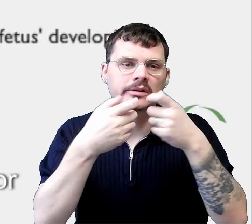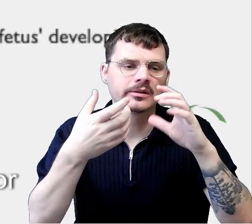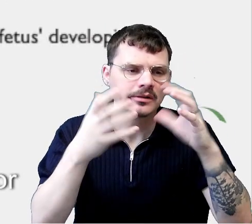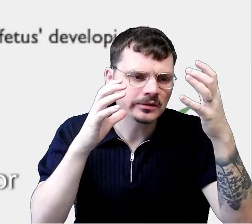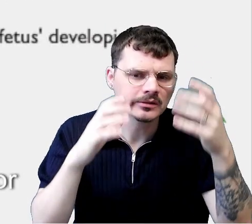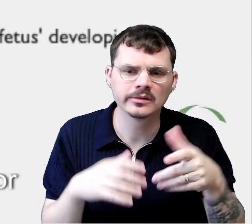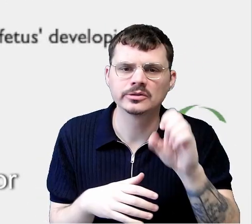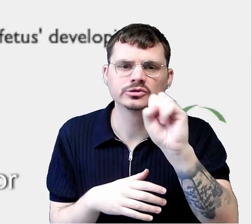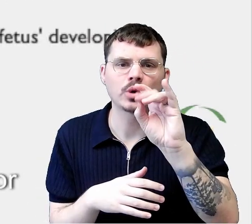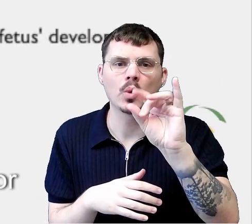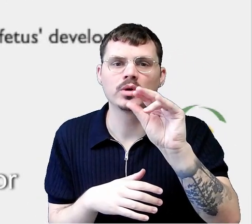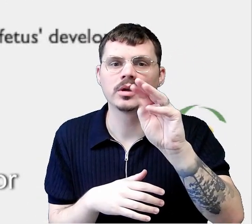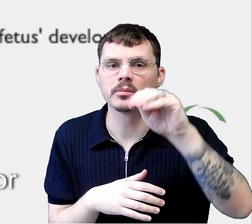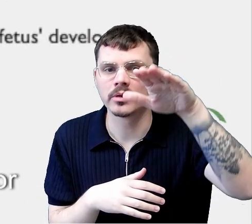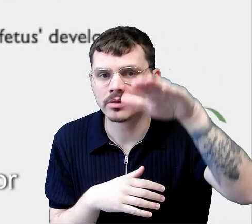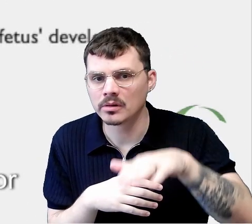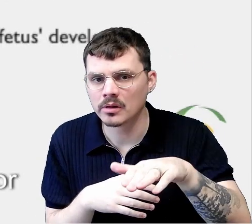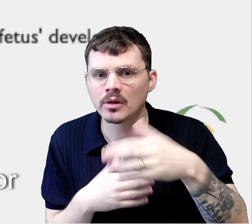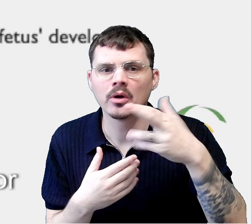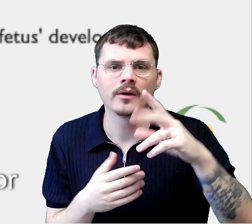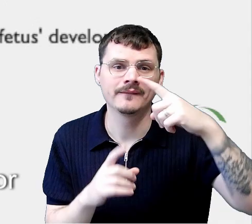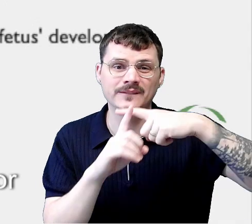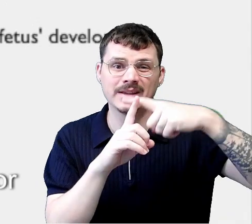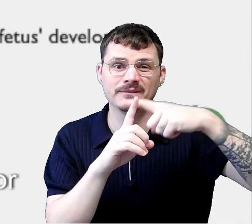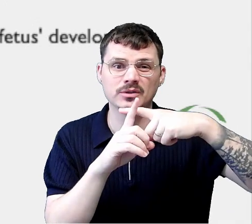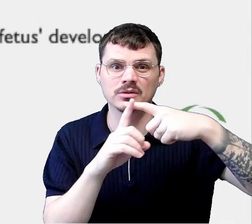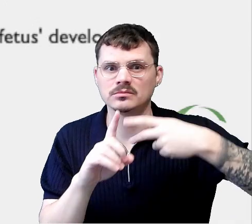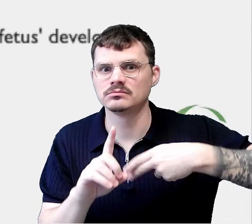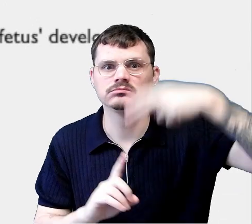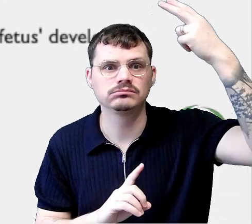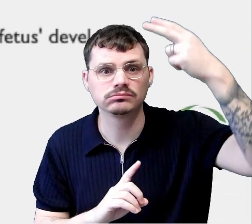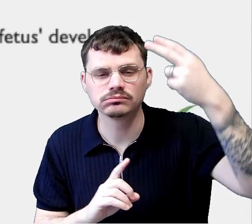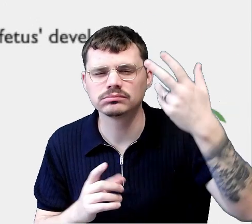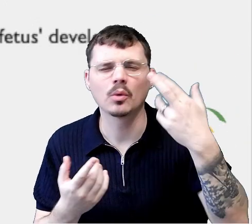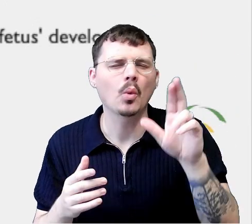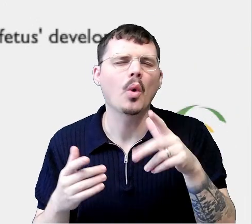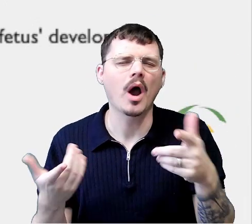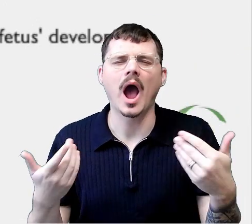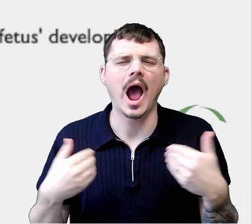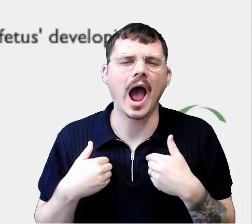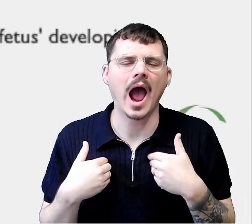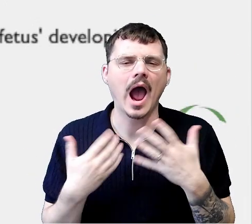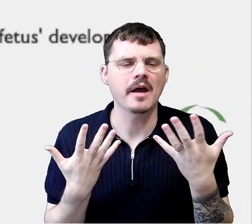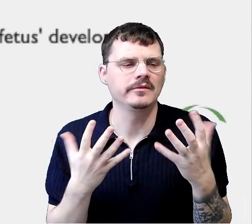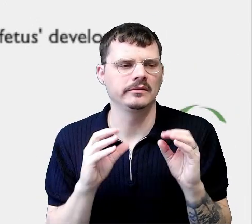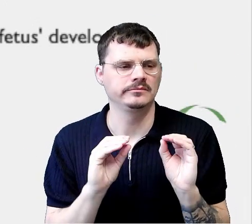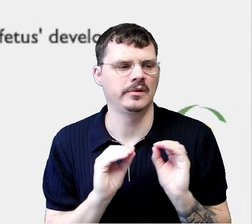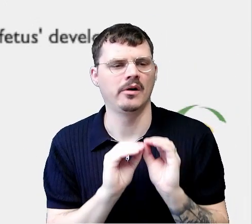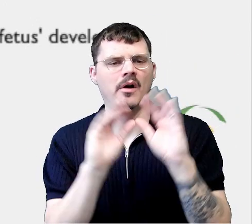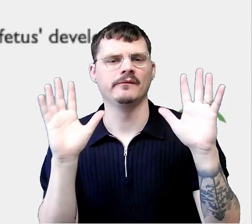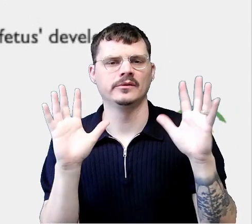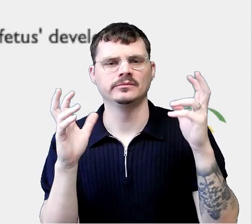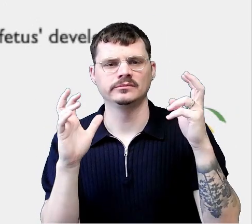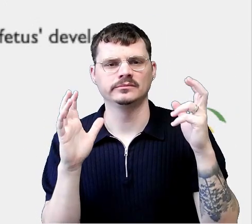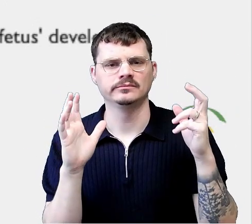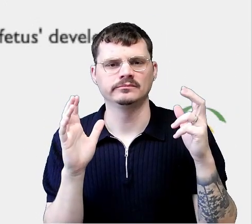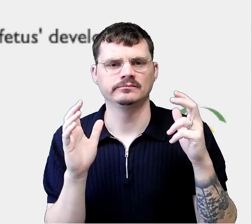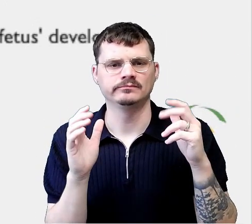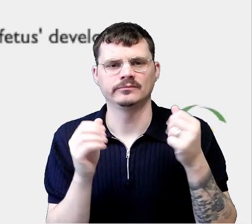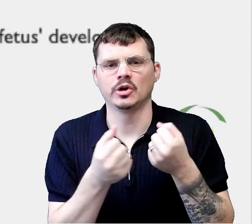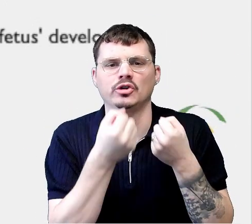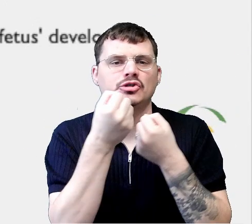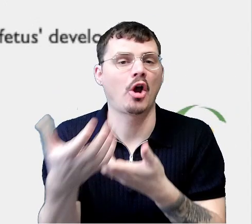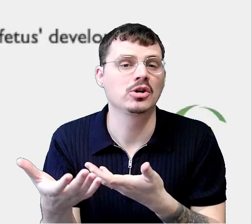low, or they have a terribly high fever, or some other obvious what we call